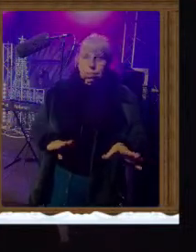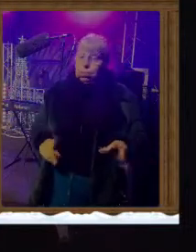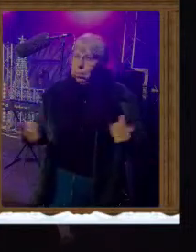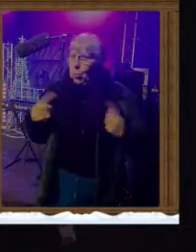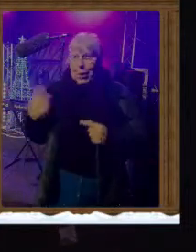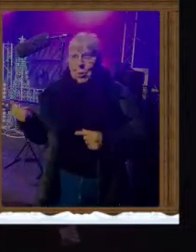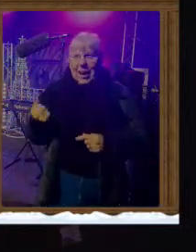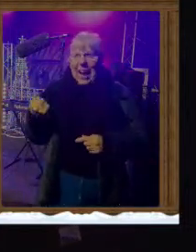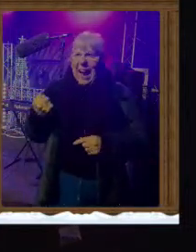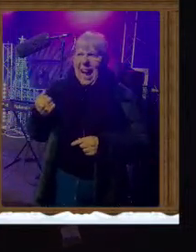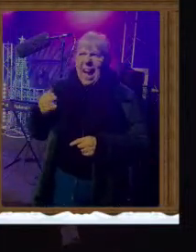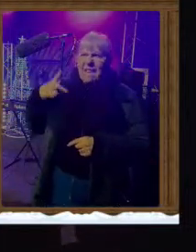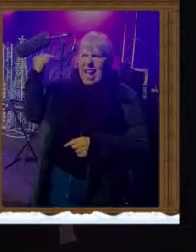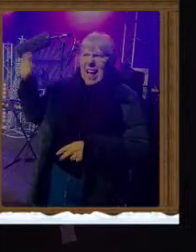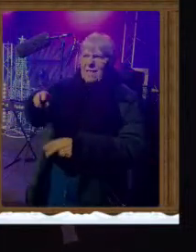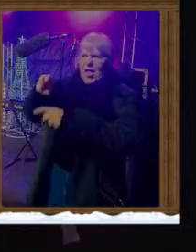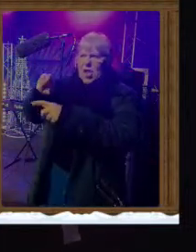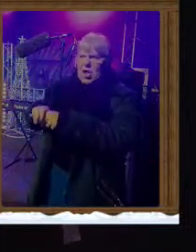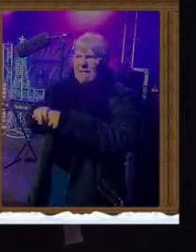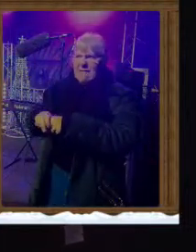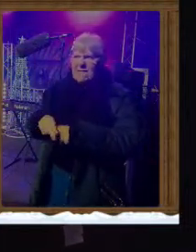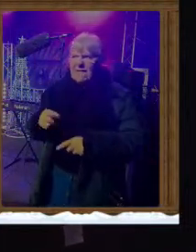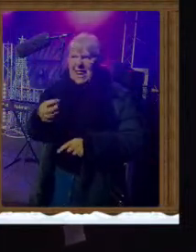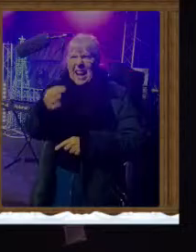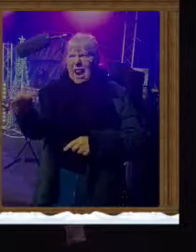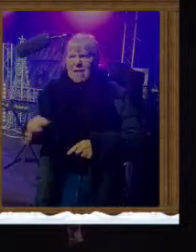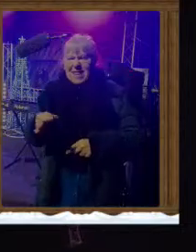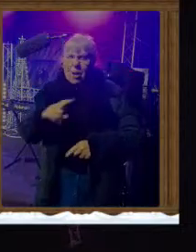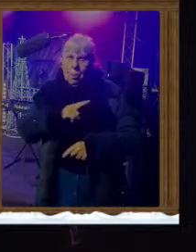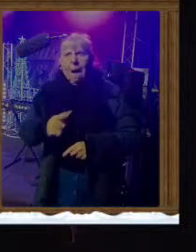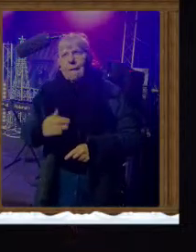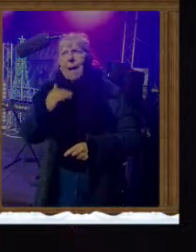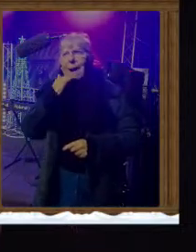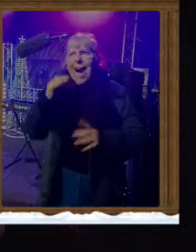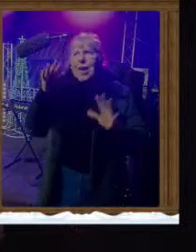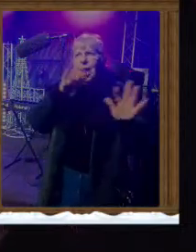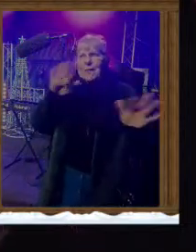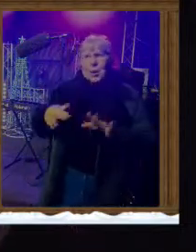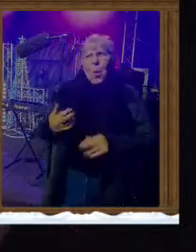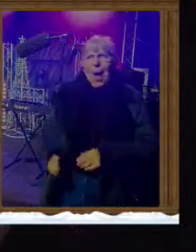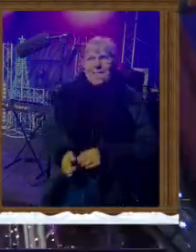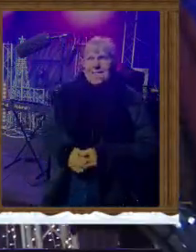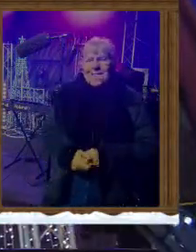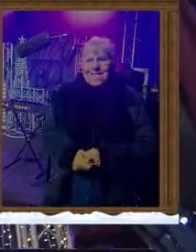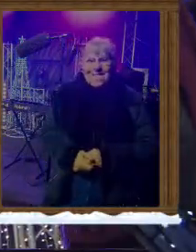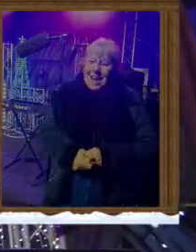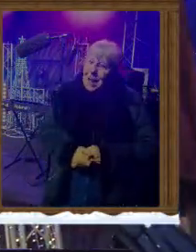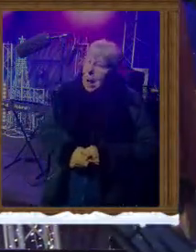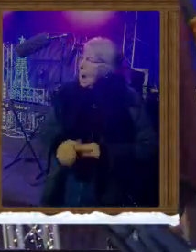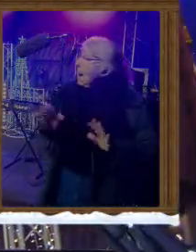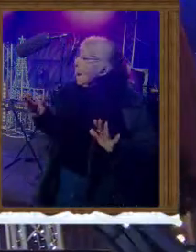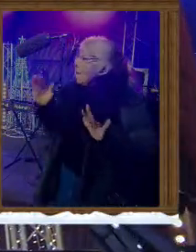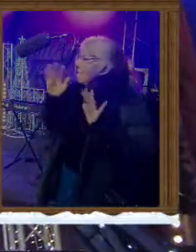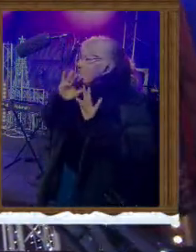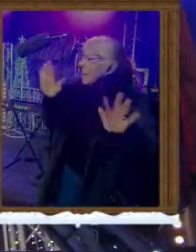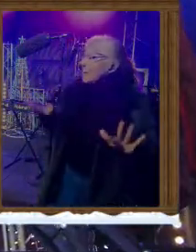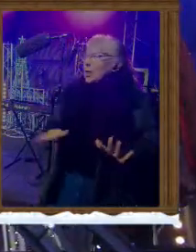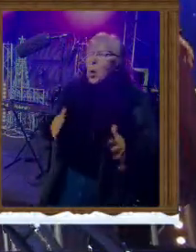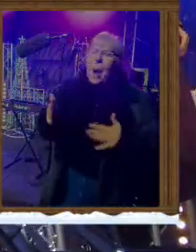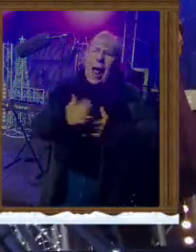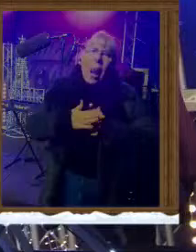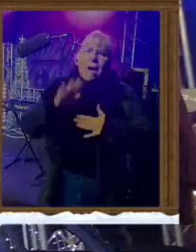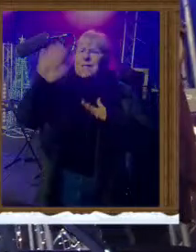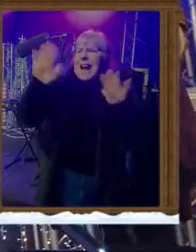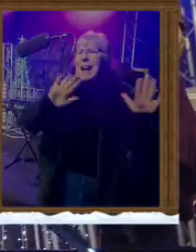have any elves on the shelves in Arendelle. We already have more than enough snow. But snow is my favorite way to decorate the kingdom